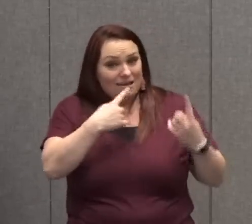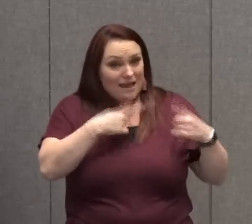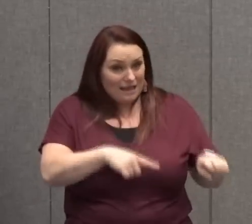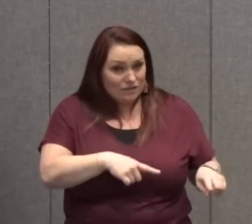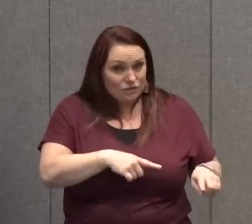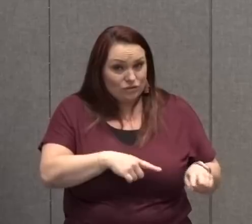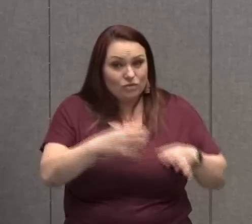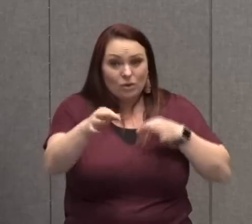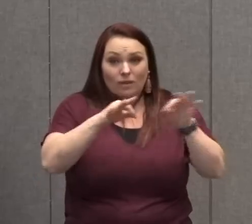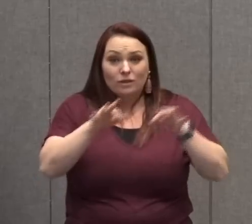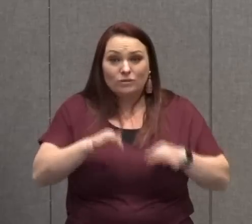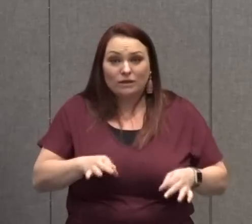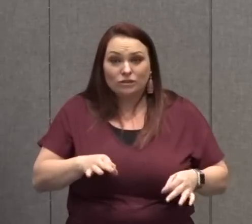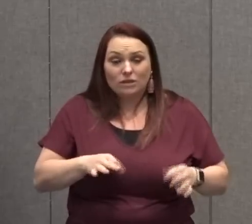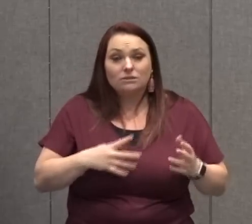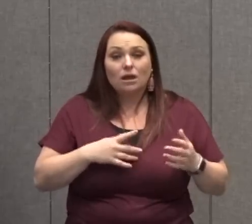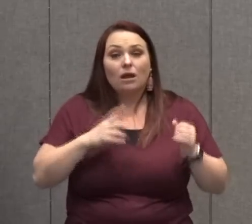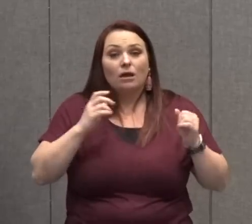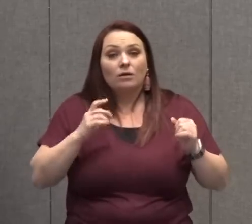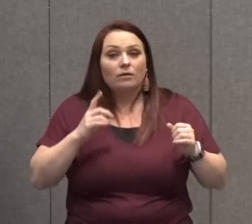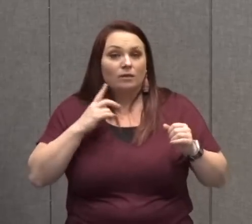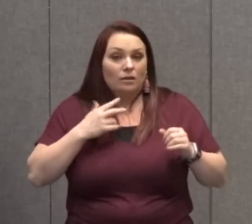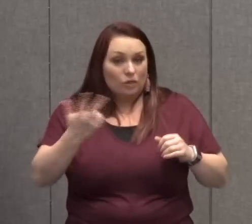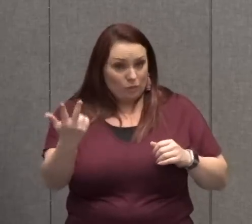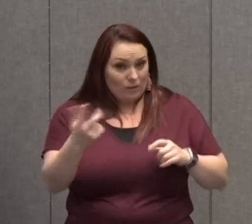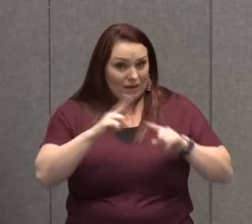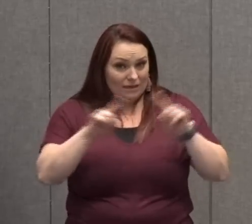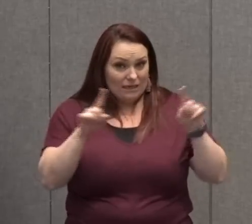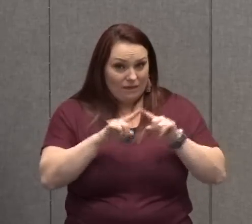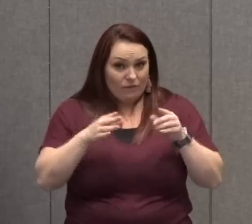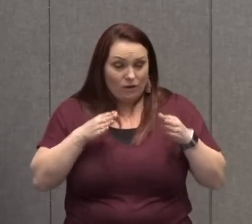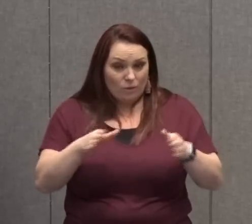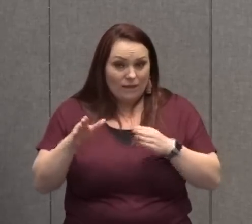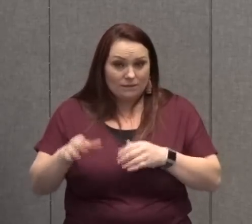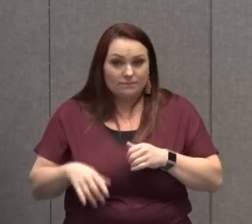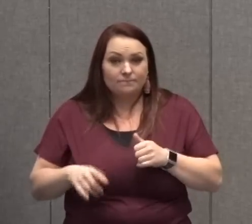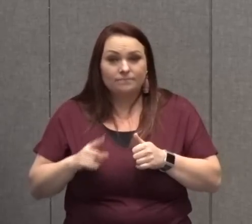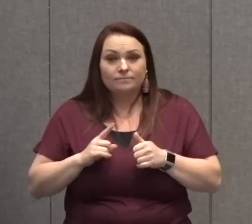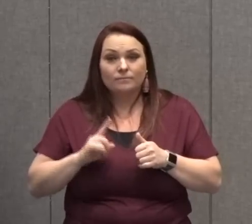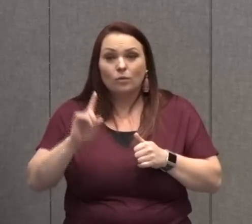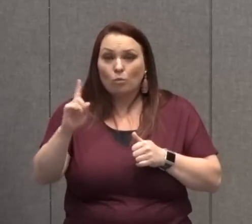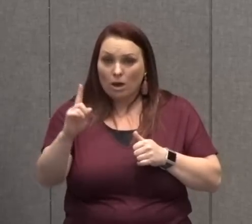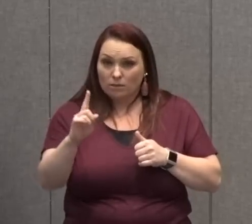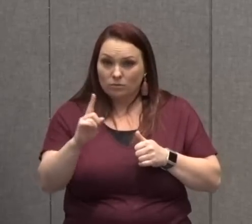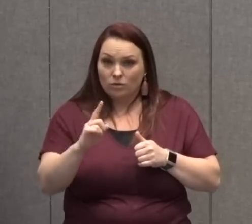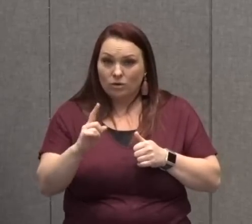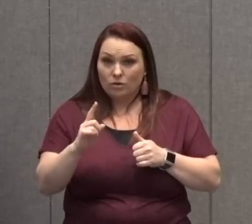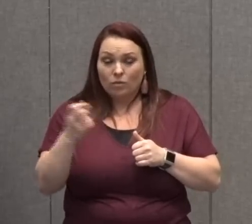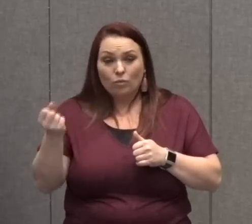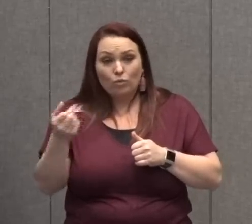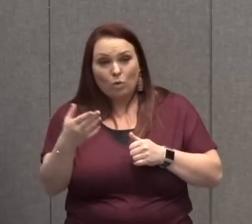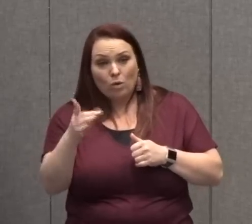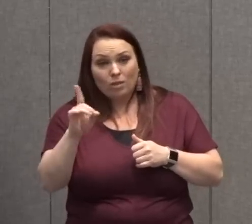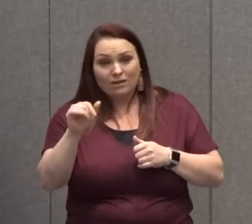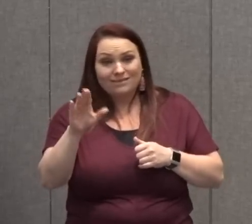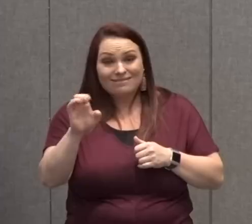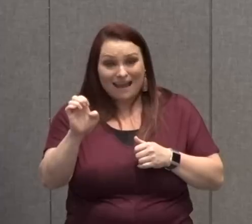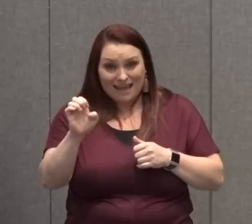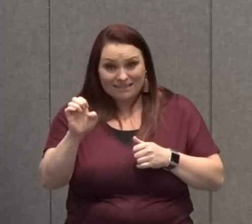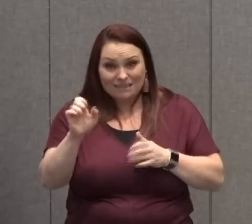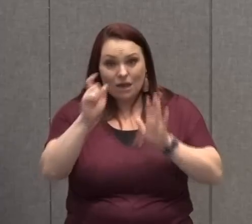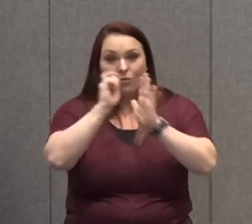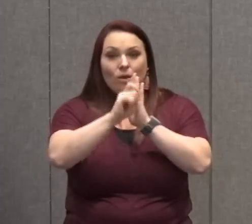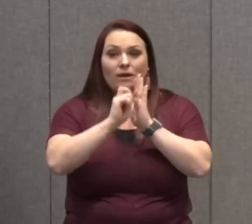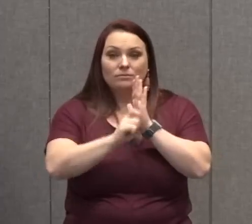here in the directions you could these are three different ways to play the game one way is you can roll dice and